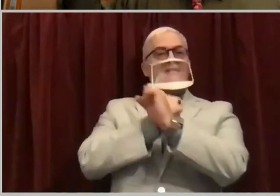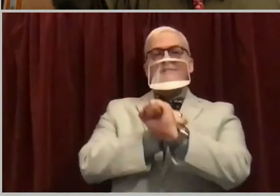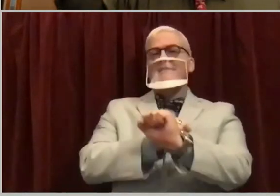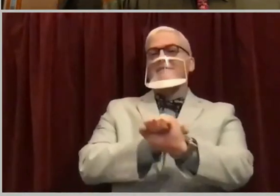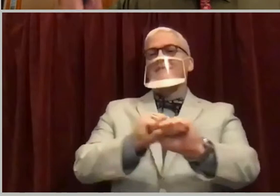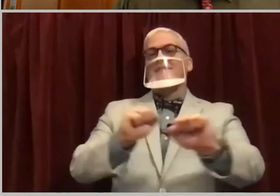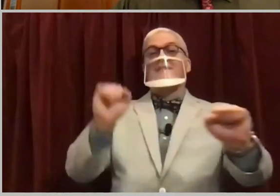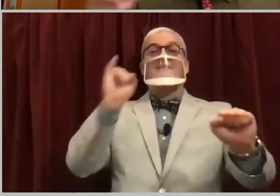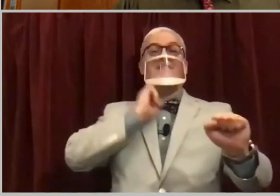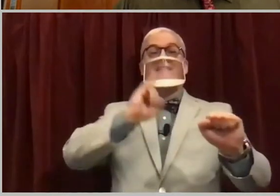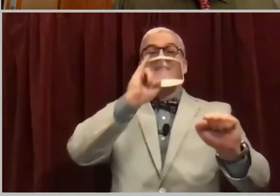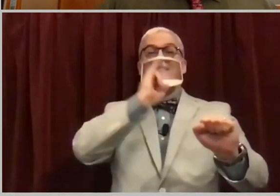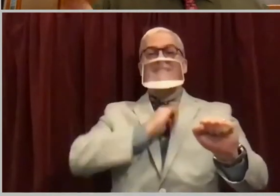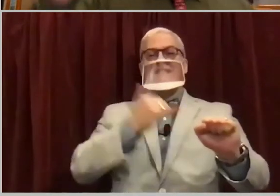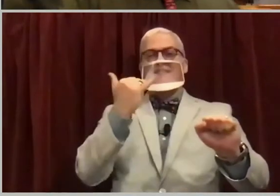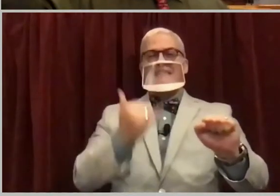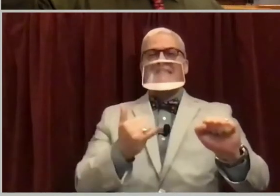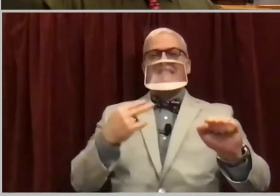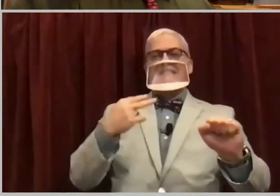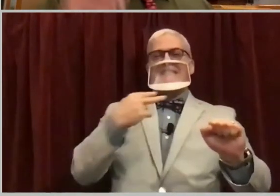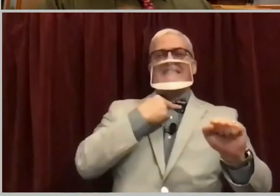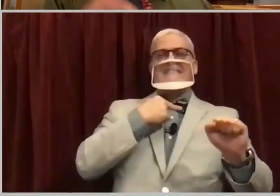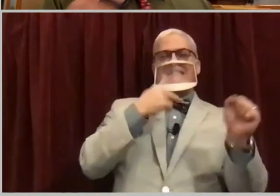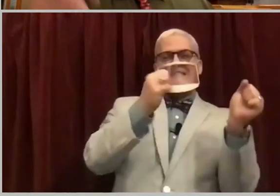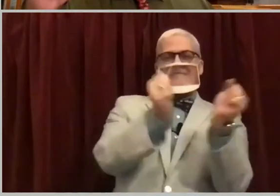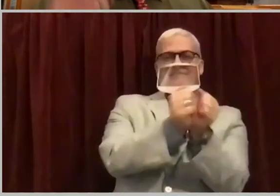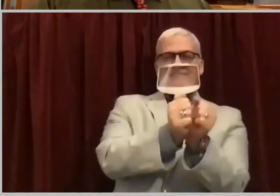Emmanuel, and ransom captive